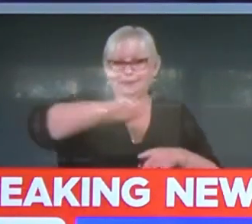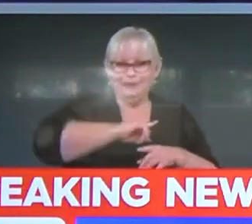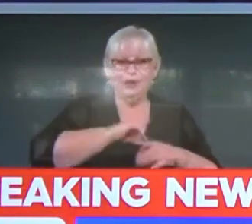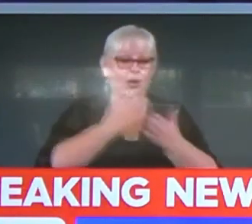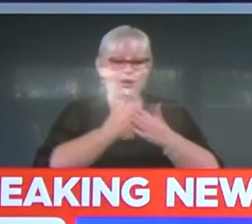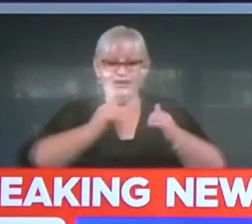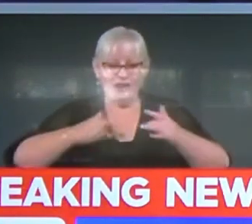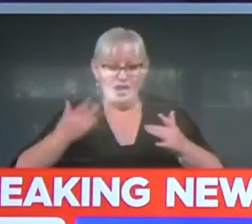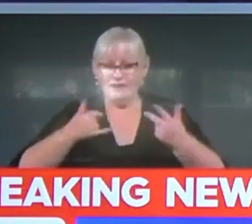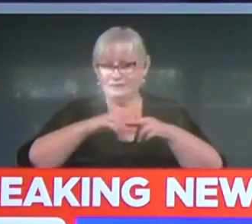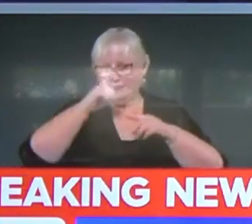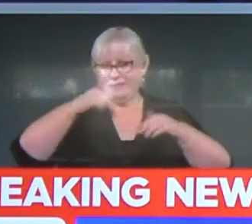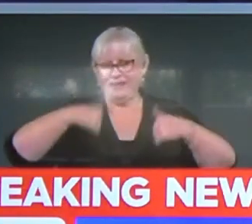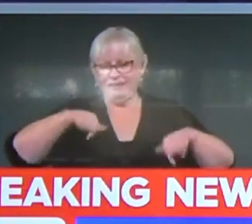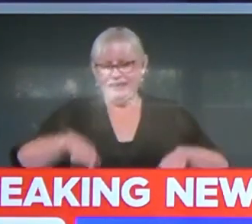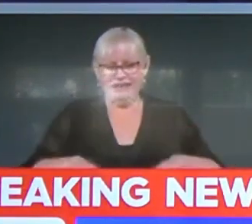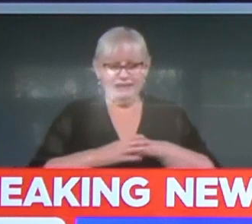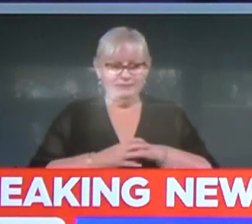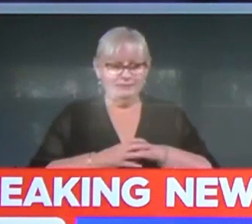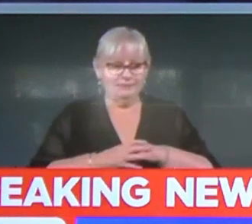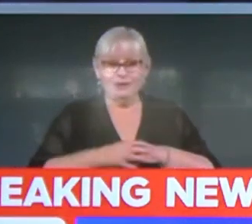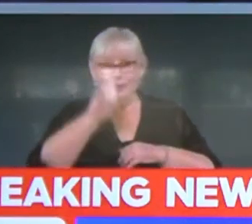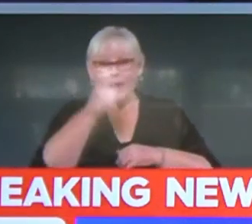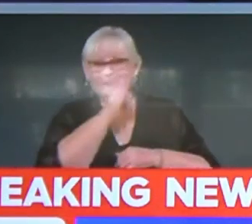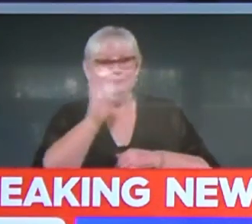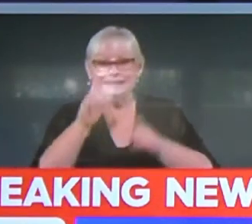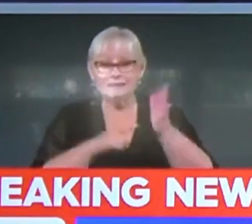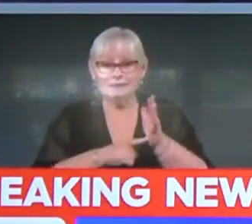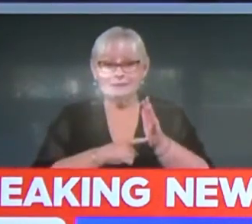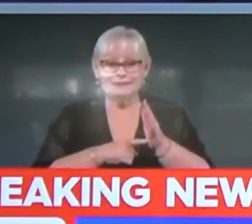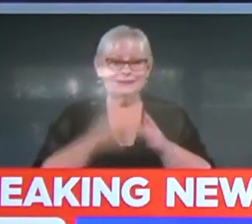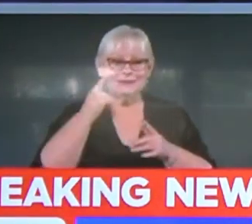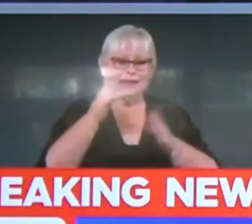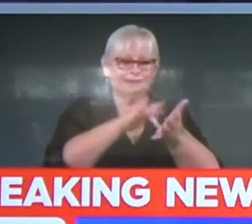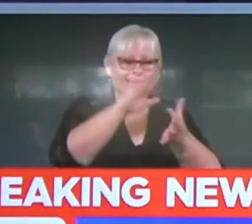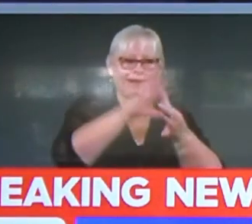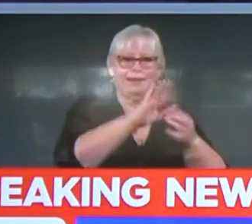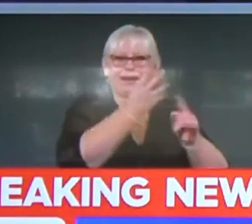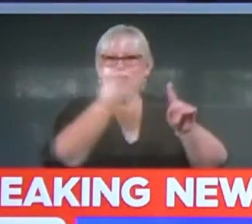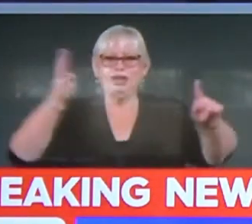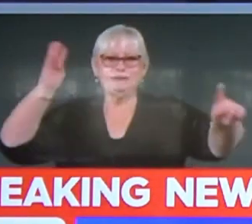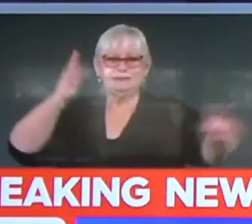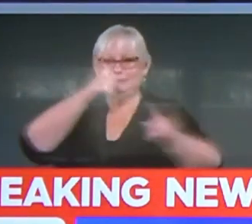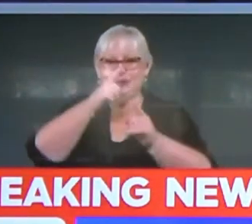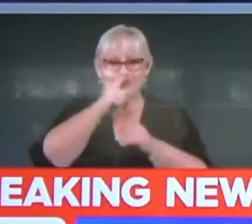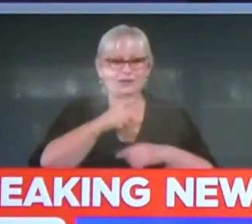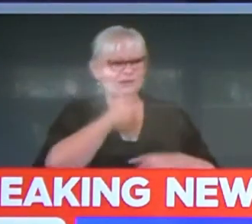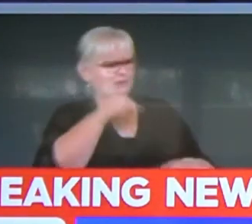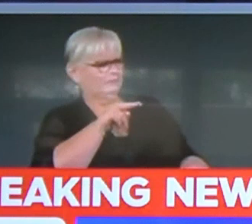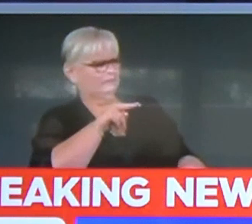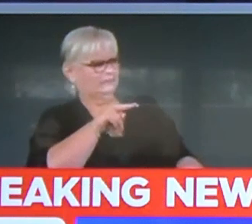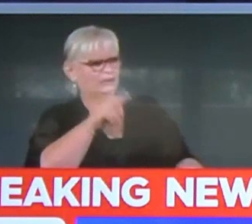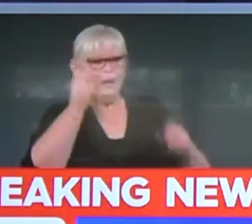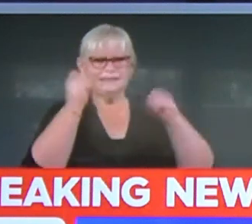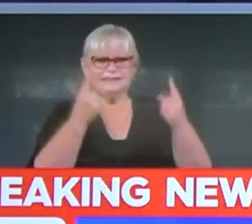on the lives of Australians. I mean, it's hard to avoid when you look at the Centrelink queues and not understand that something very serious is